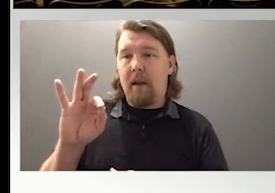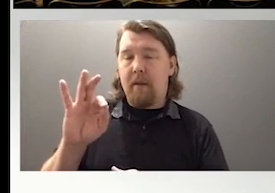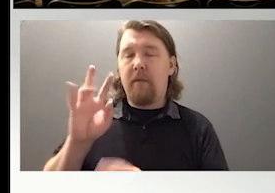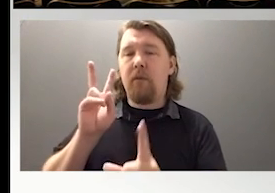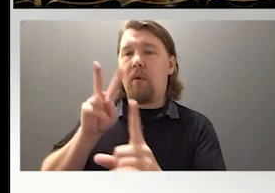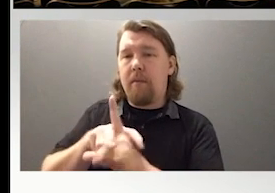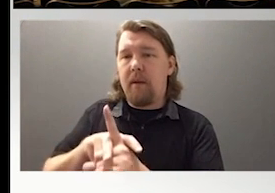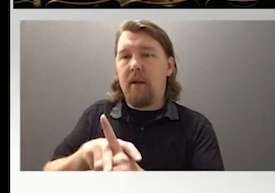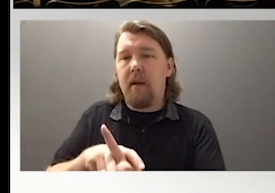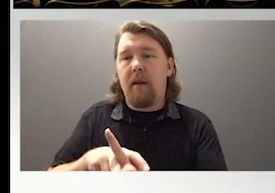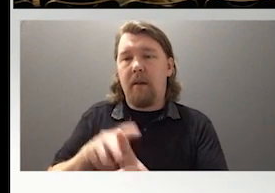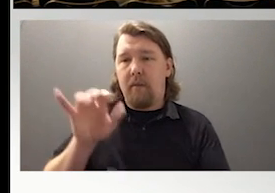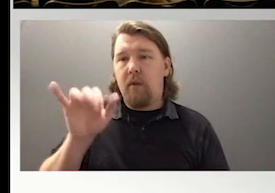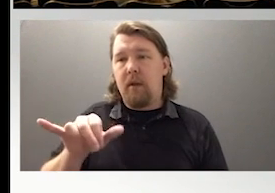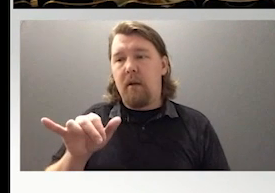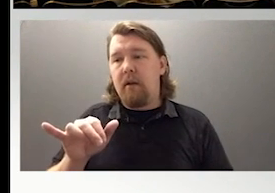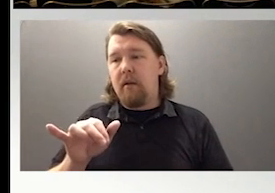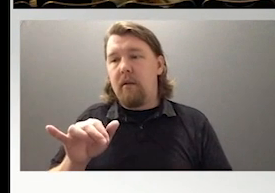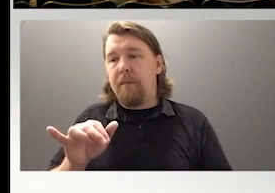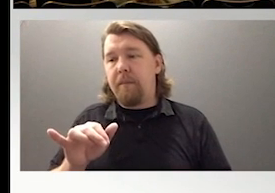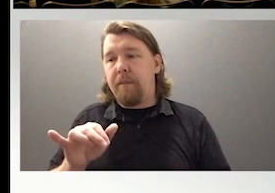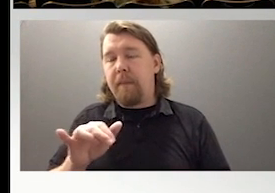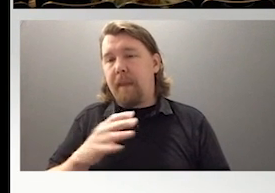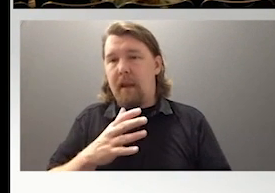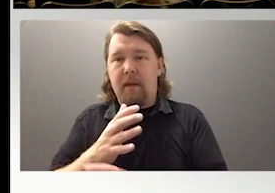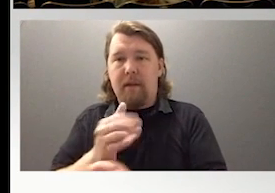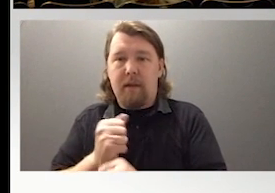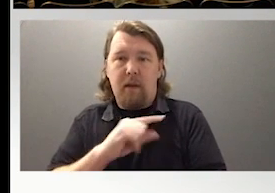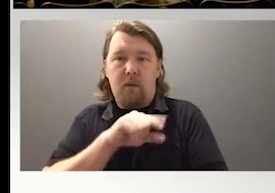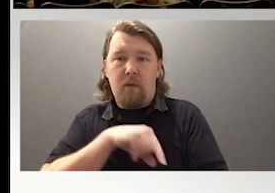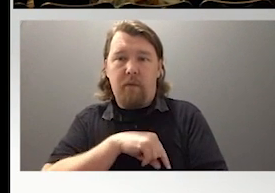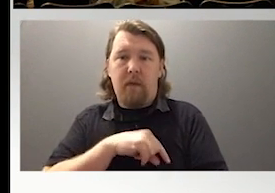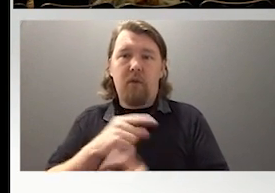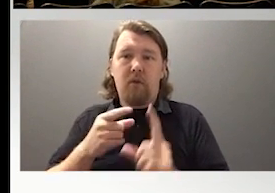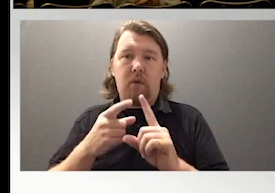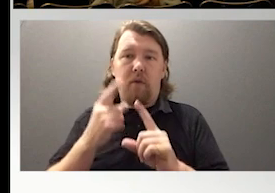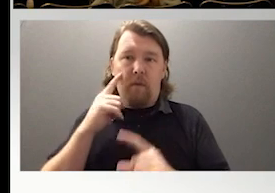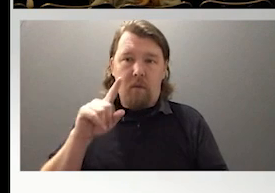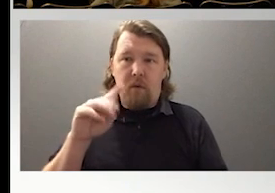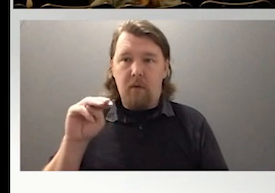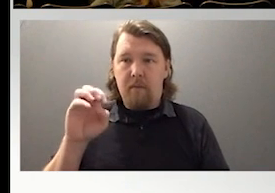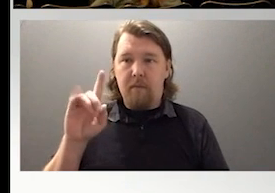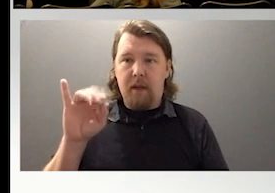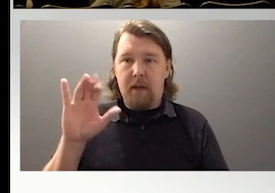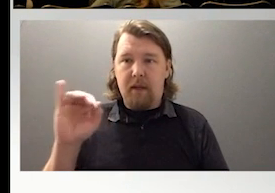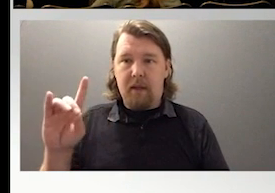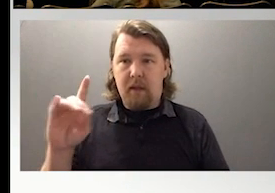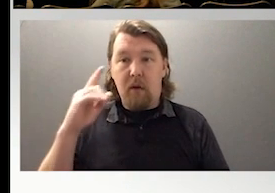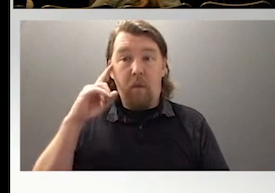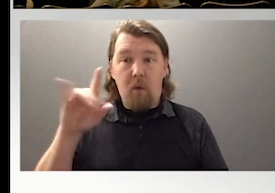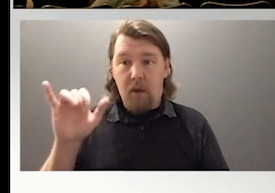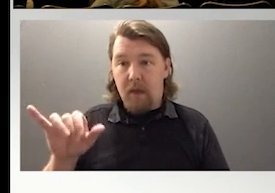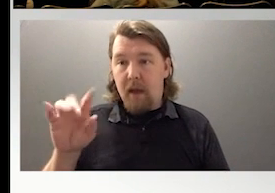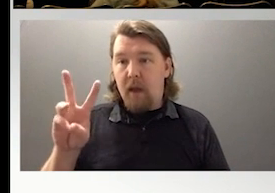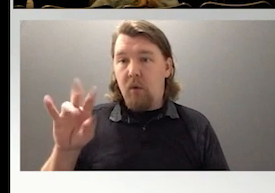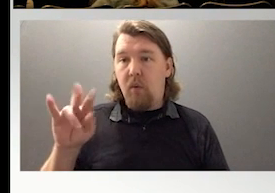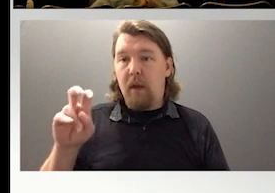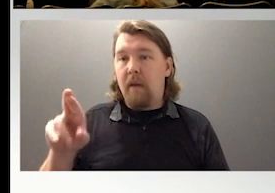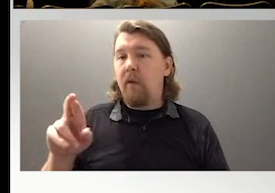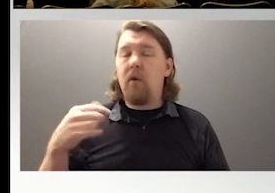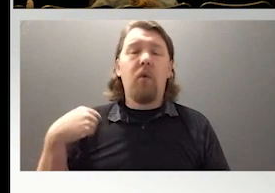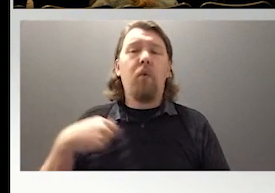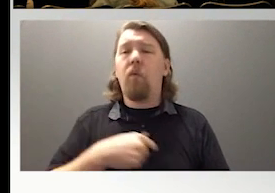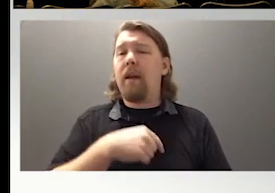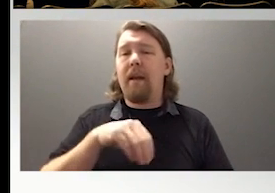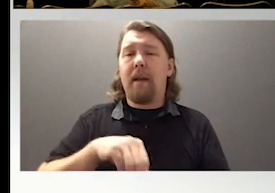apply for and get eligibility for Medicaid for the waiver. So that is not something, like we